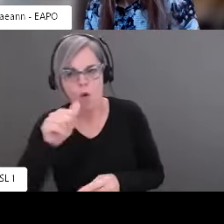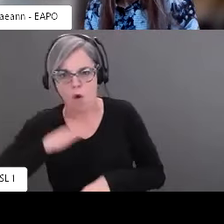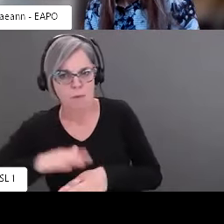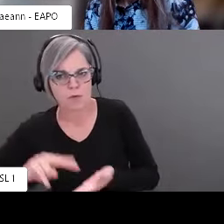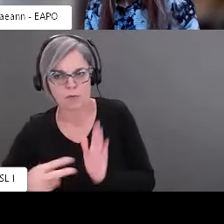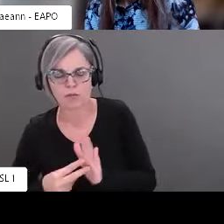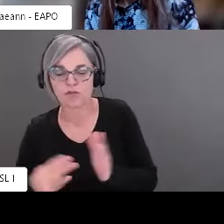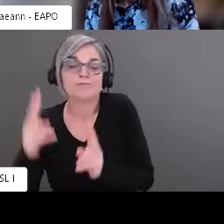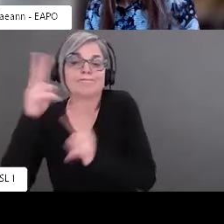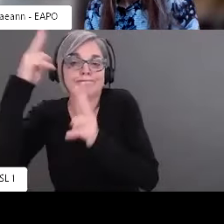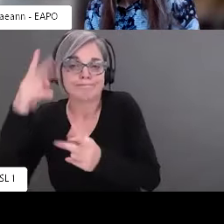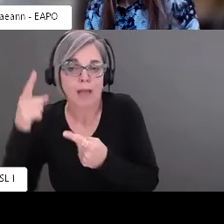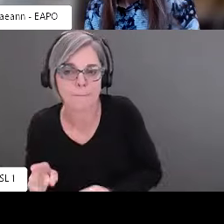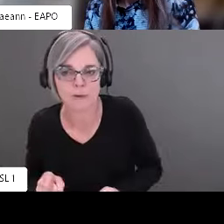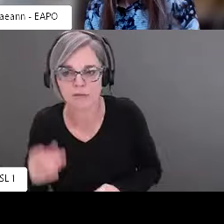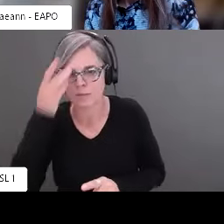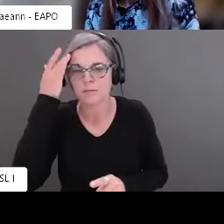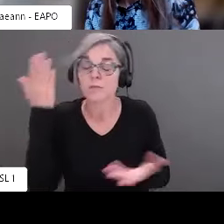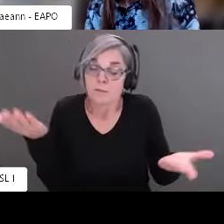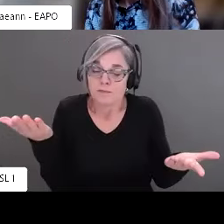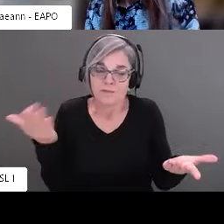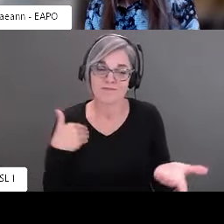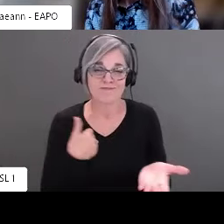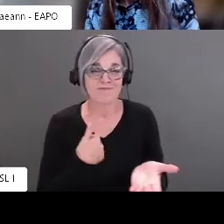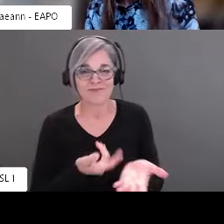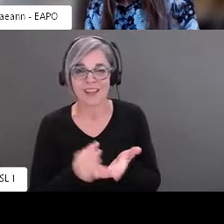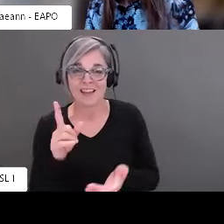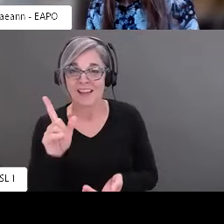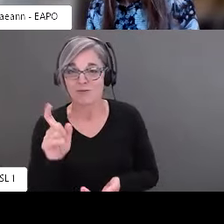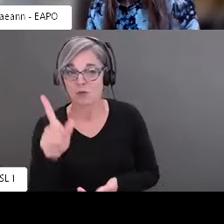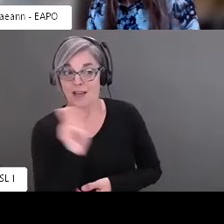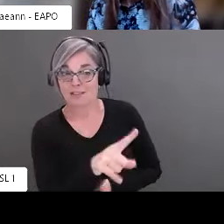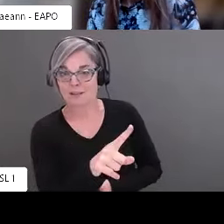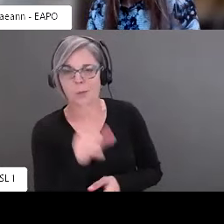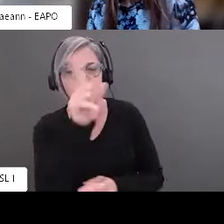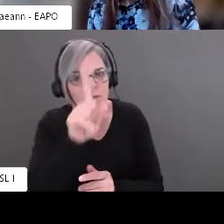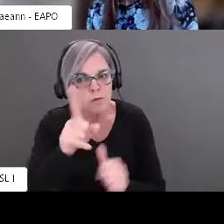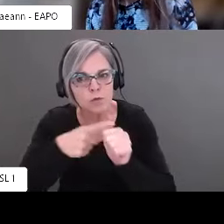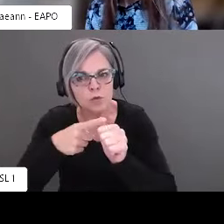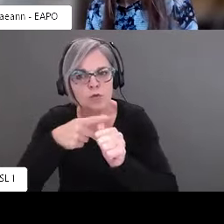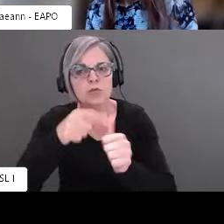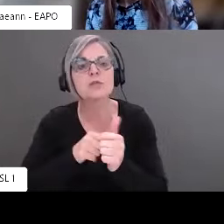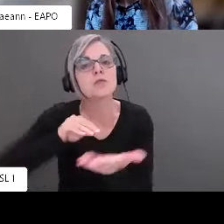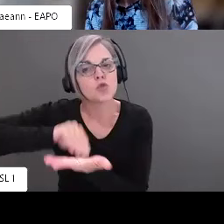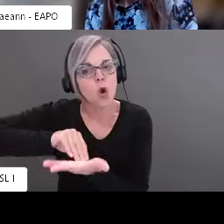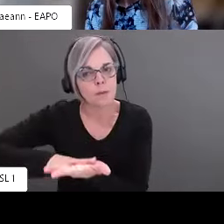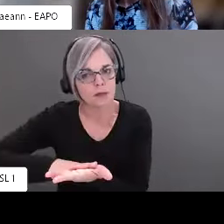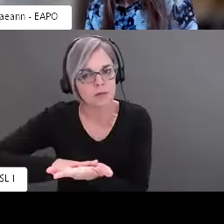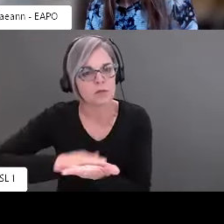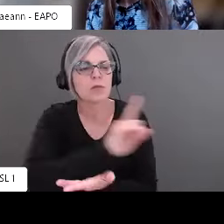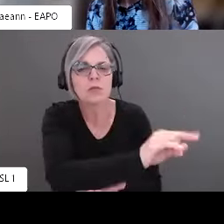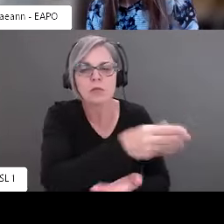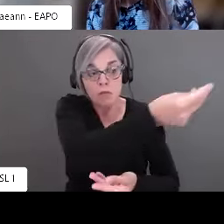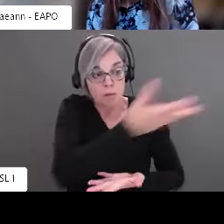main thing is to document that somebody has pain and where the pain is. And then you ask the